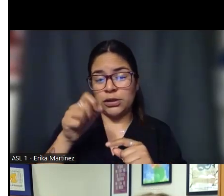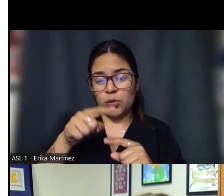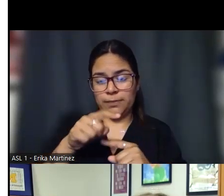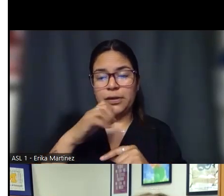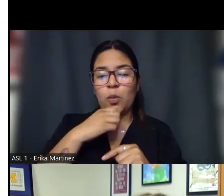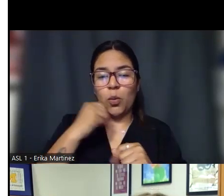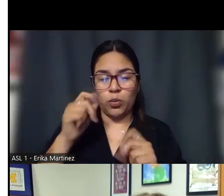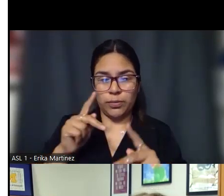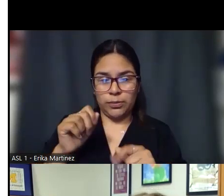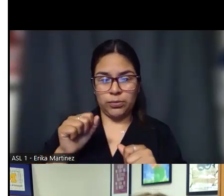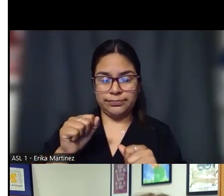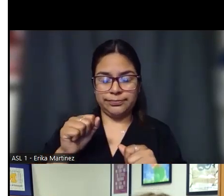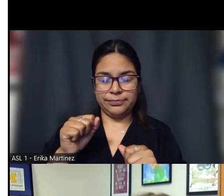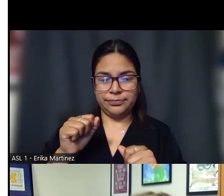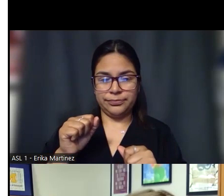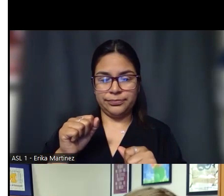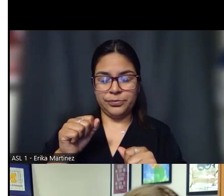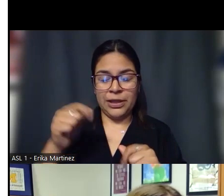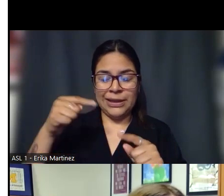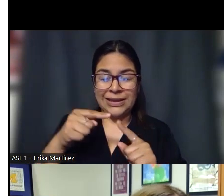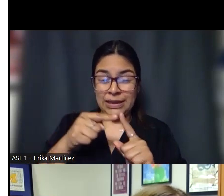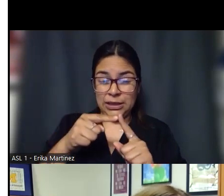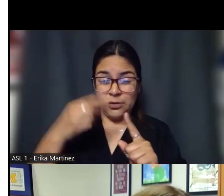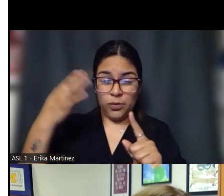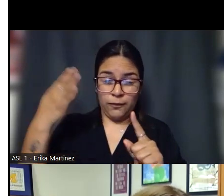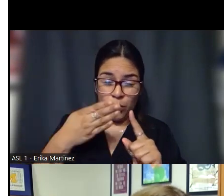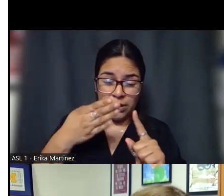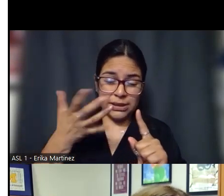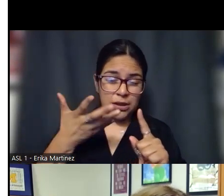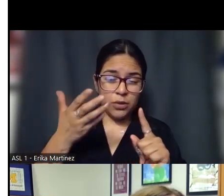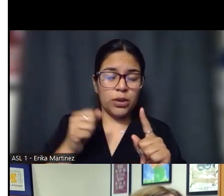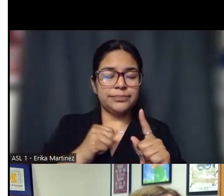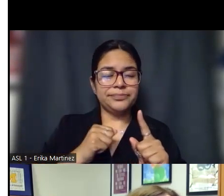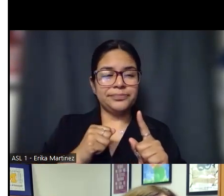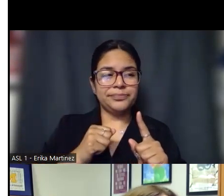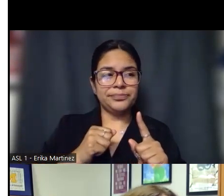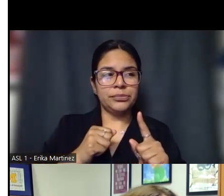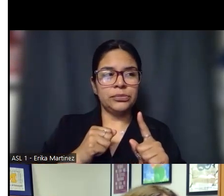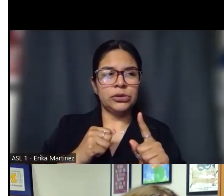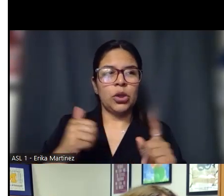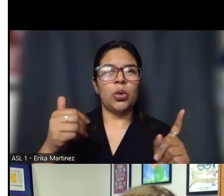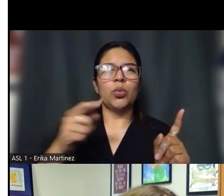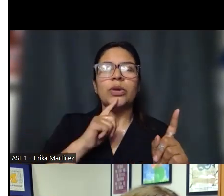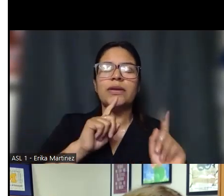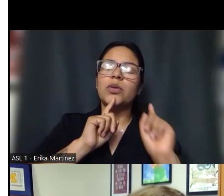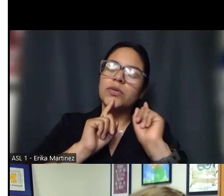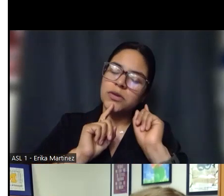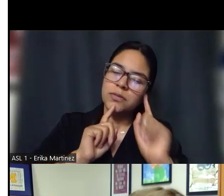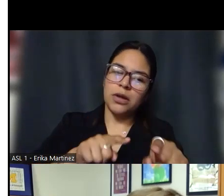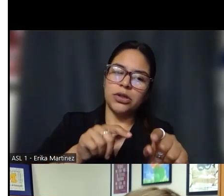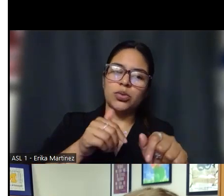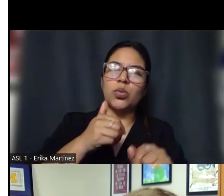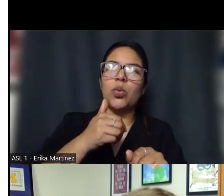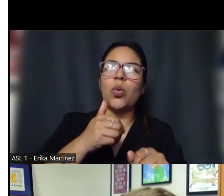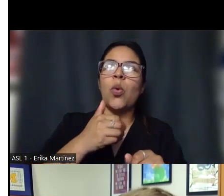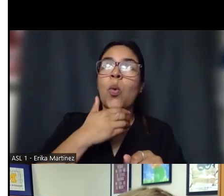this program is our main program that is focused solely on responding to the needs of elder